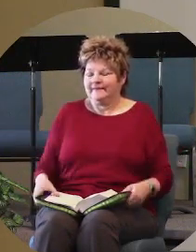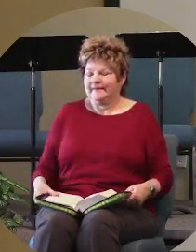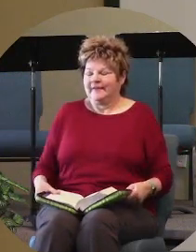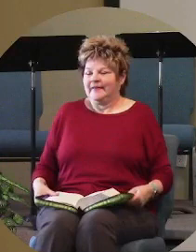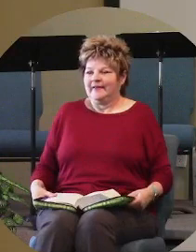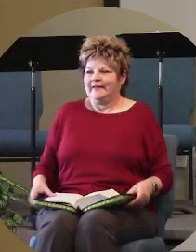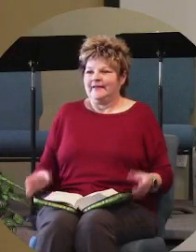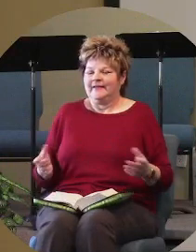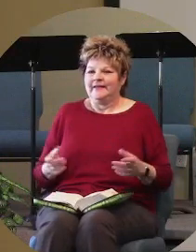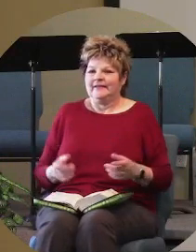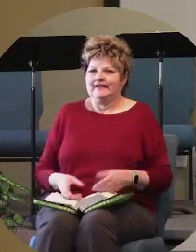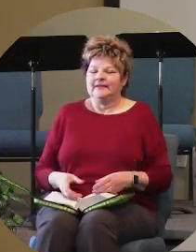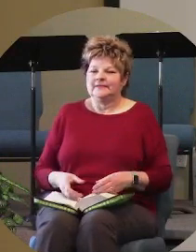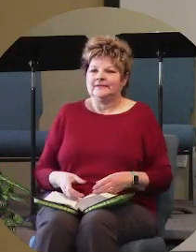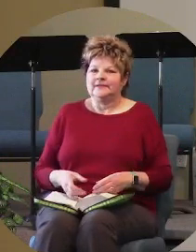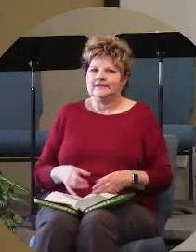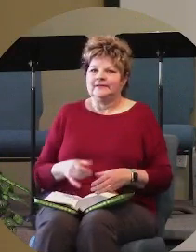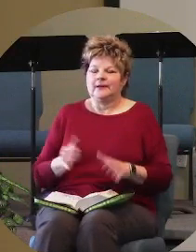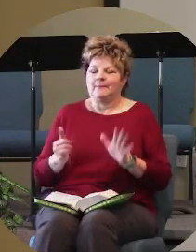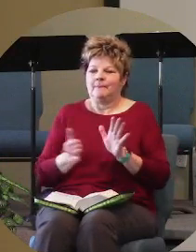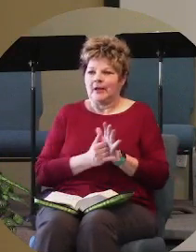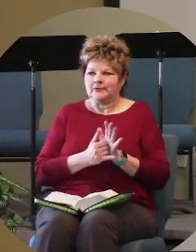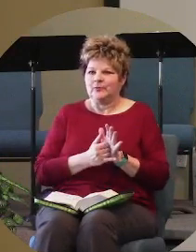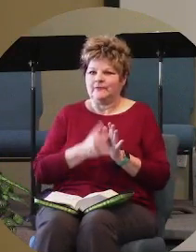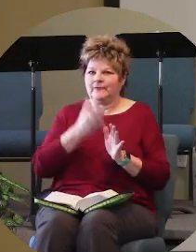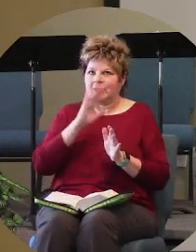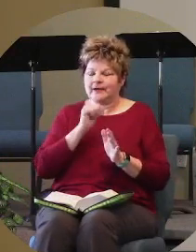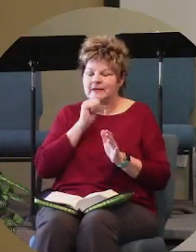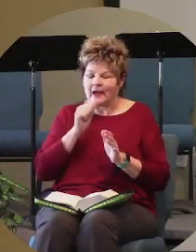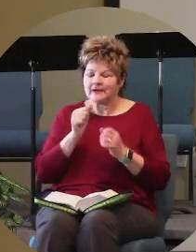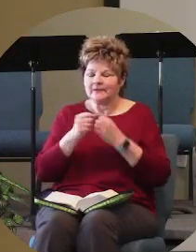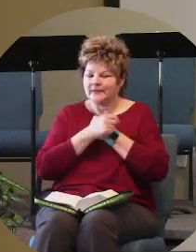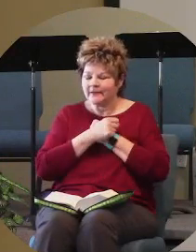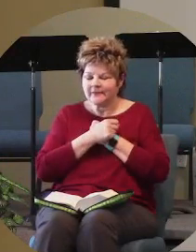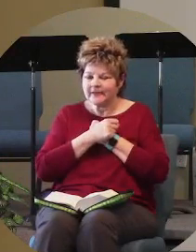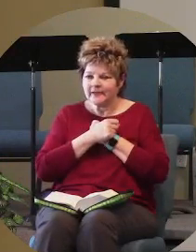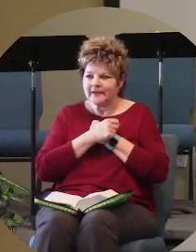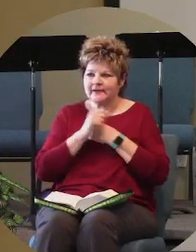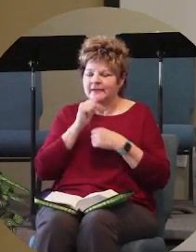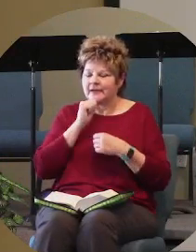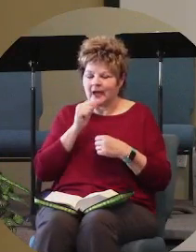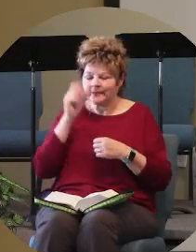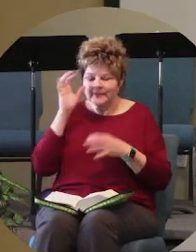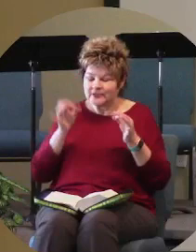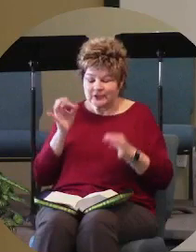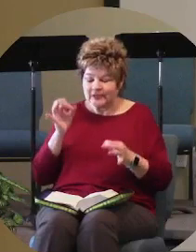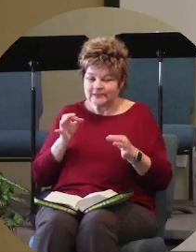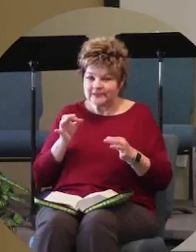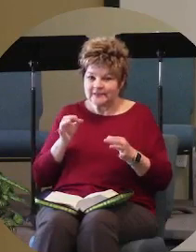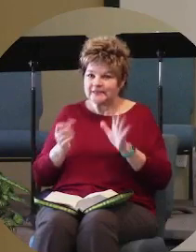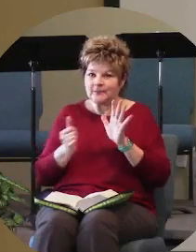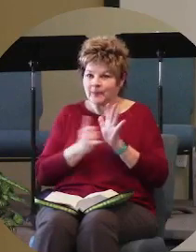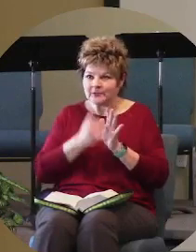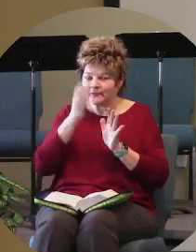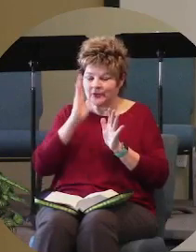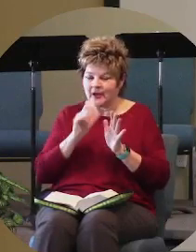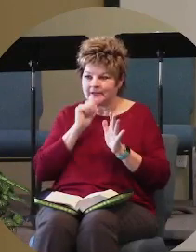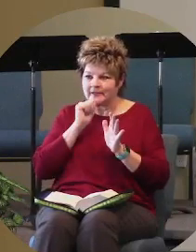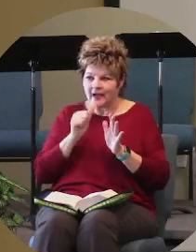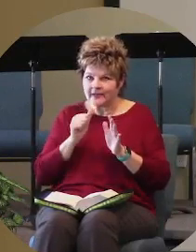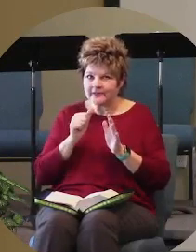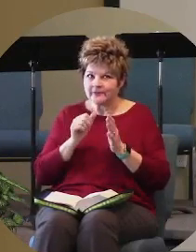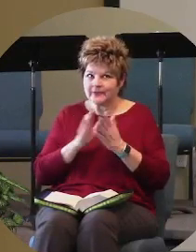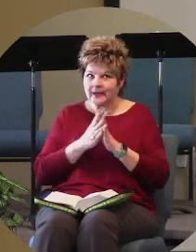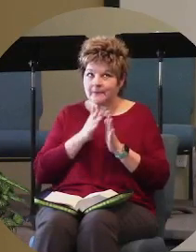It's impossible for God not to be loving. It's impossible for God not to be just. It's impossible for God not to be who